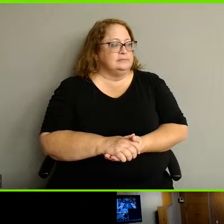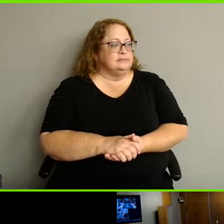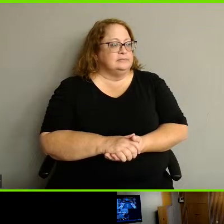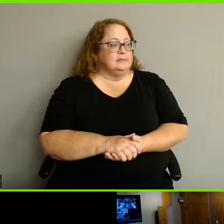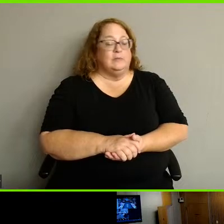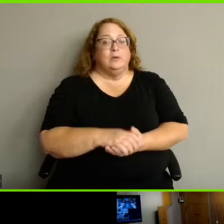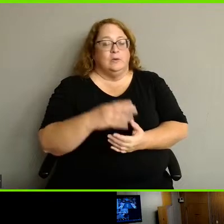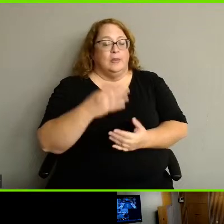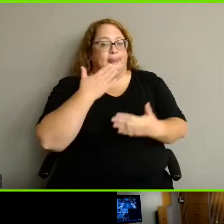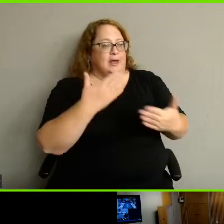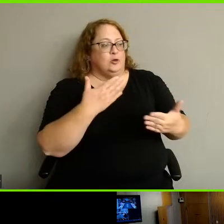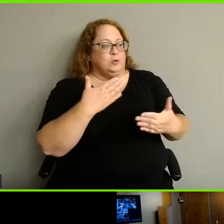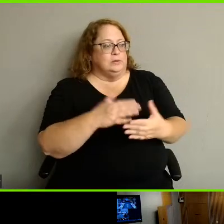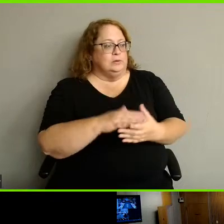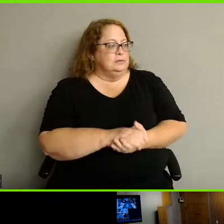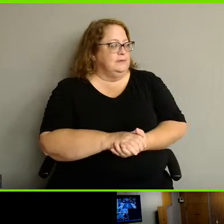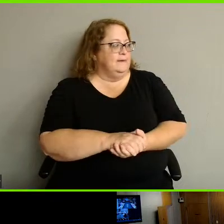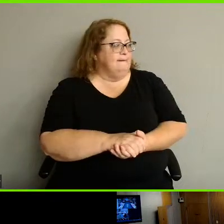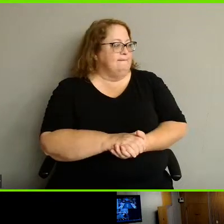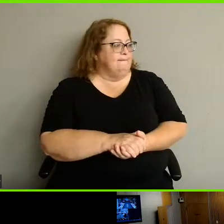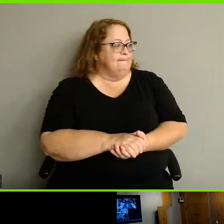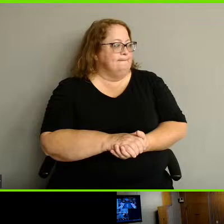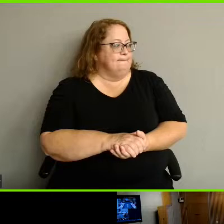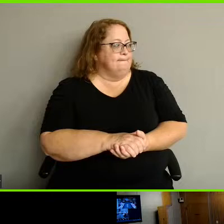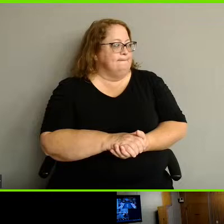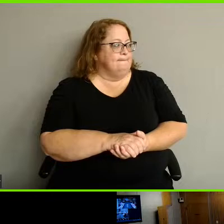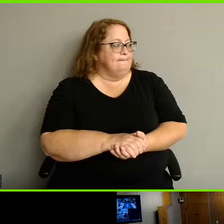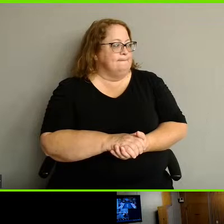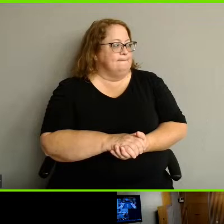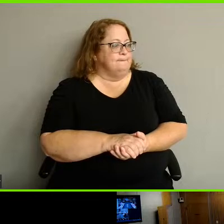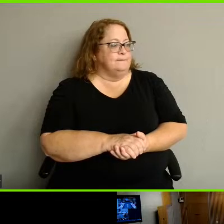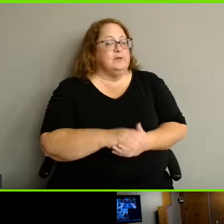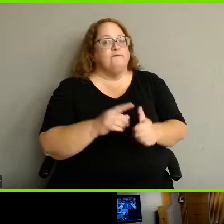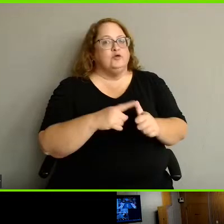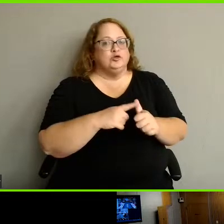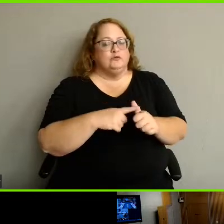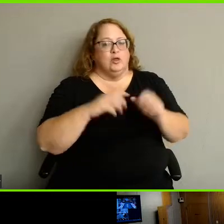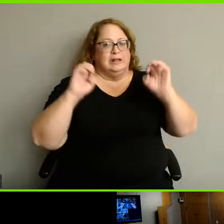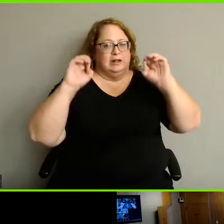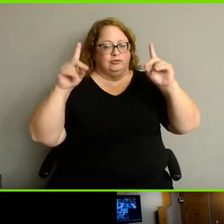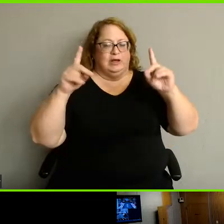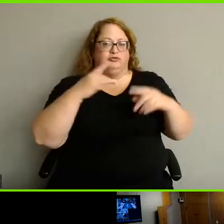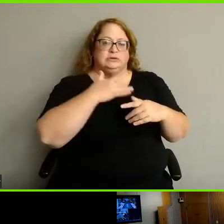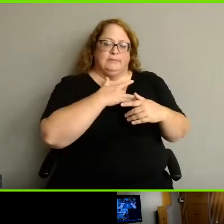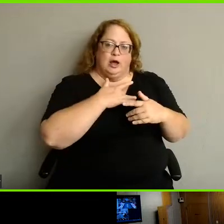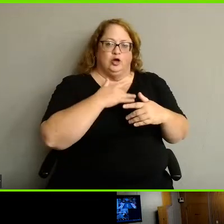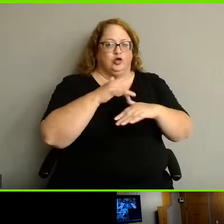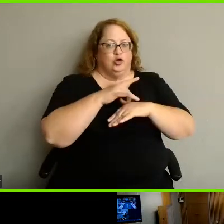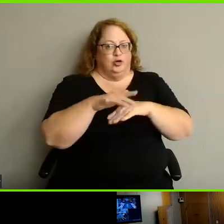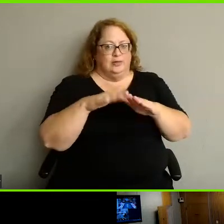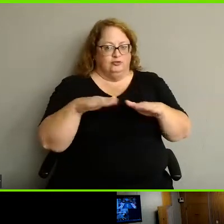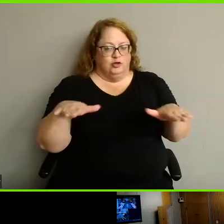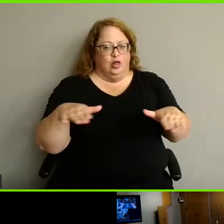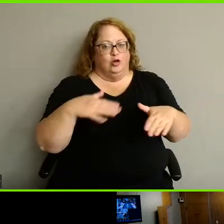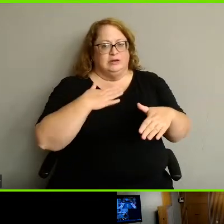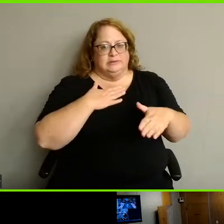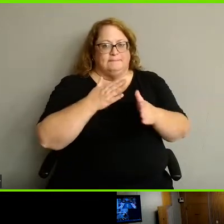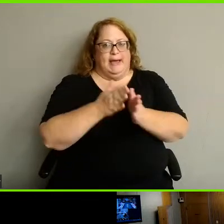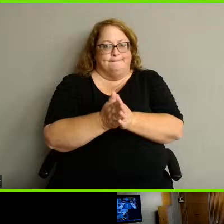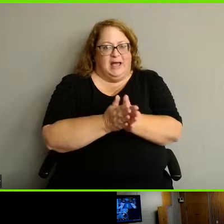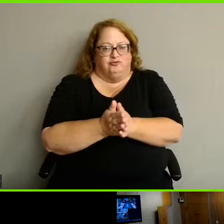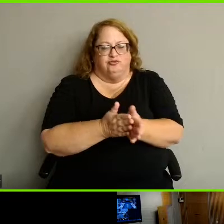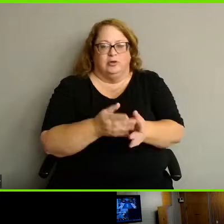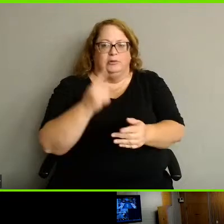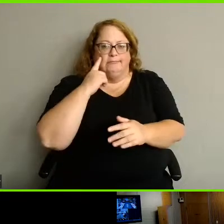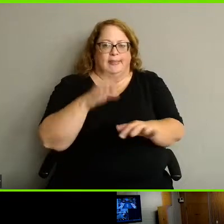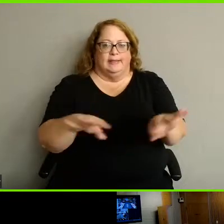Yeah, no, thank you. I'm kind of over your shoulder here. Thank you. First of all, education is my heart, early childhood education is my passion. And I think this